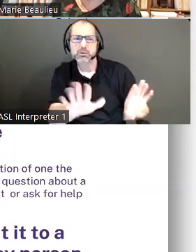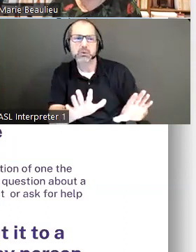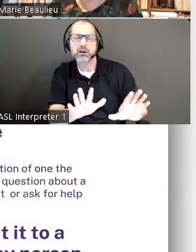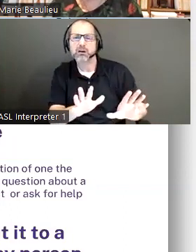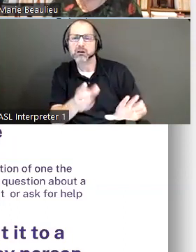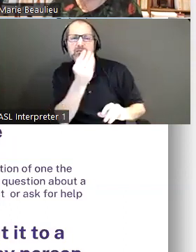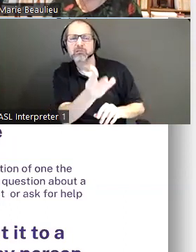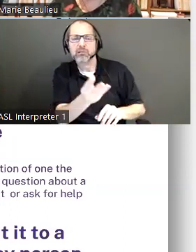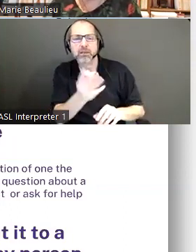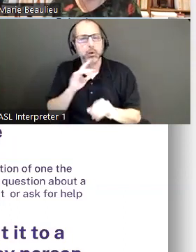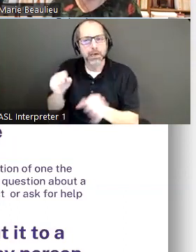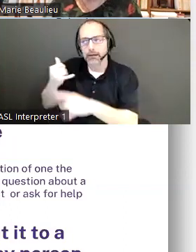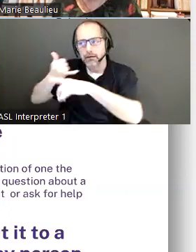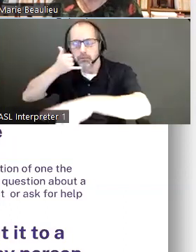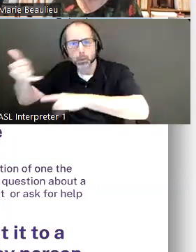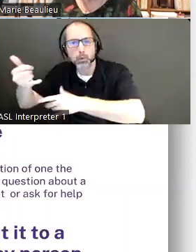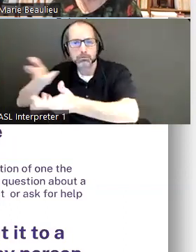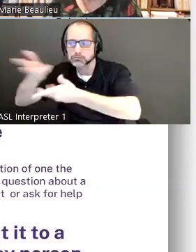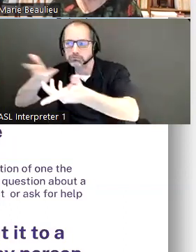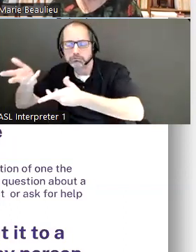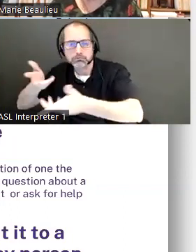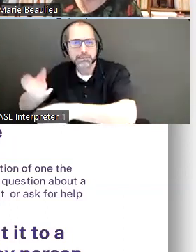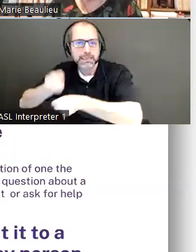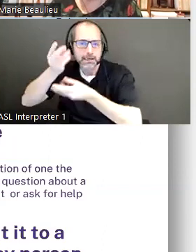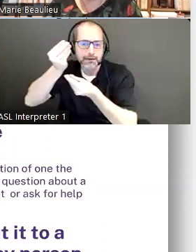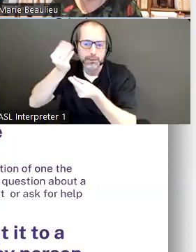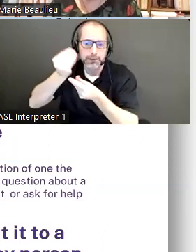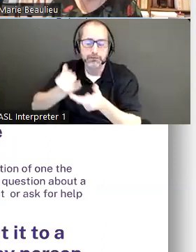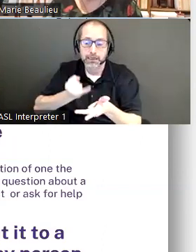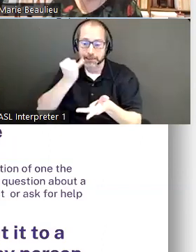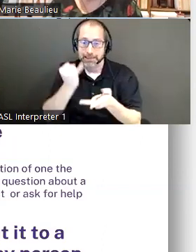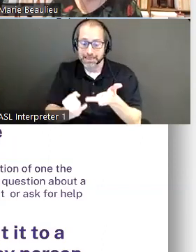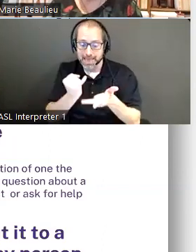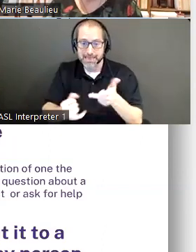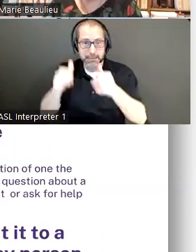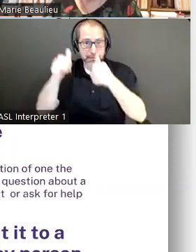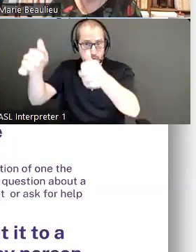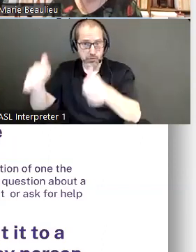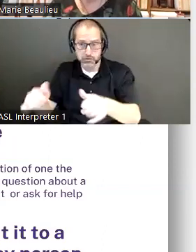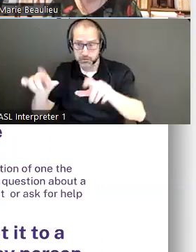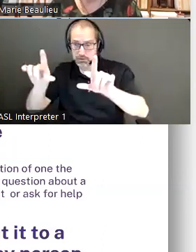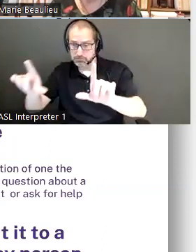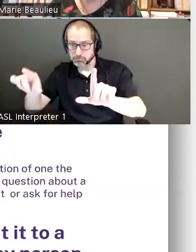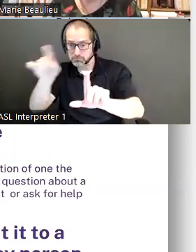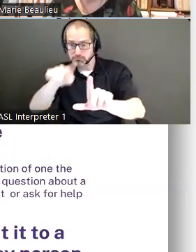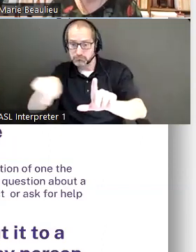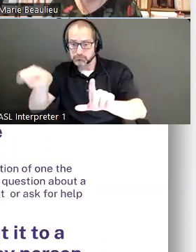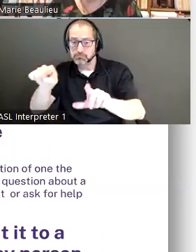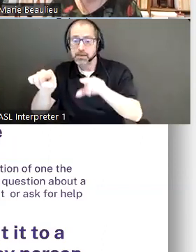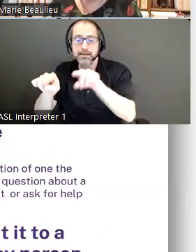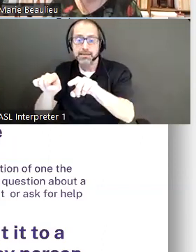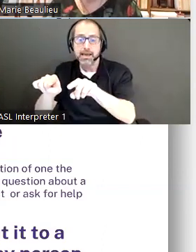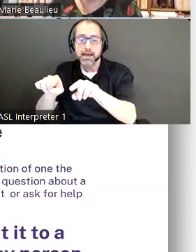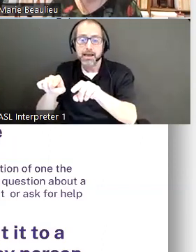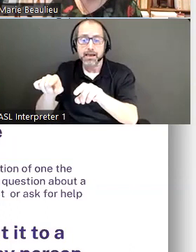situation, can get information, etc. And the last one on the right is one of the 2 posters which propose